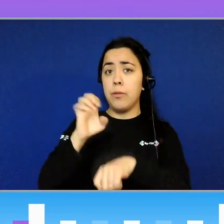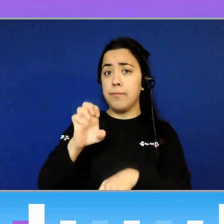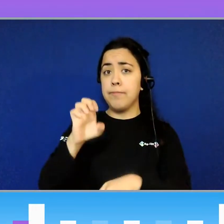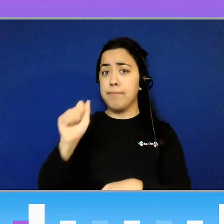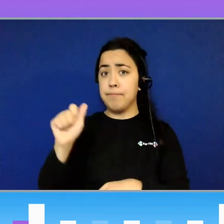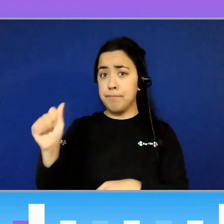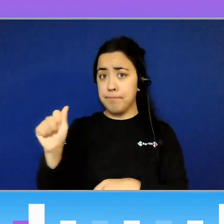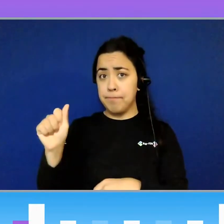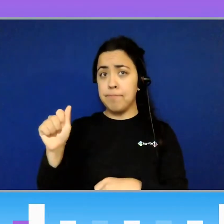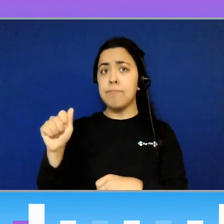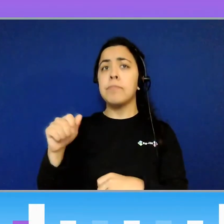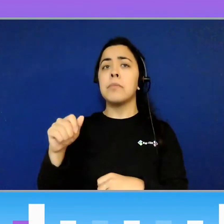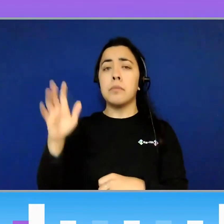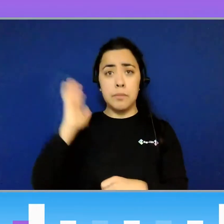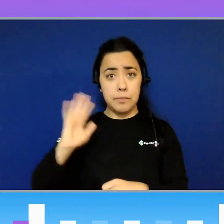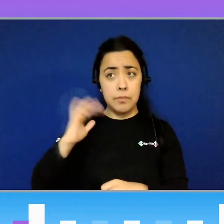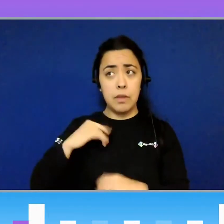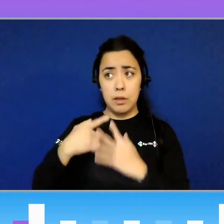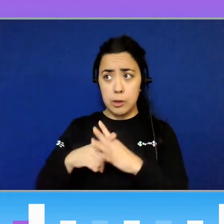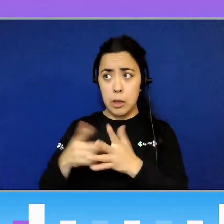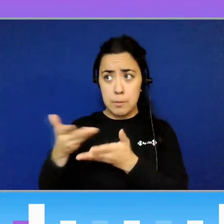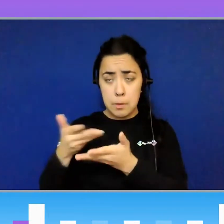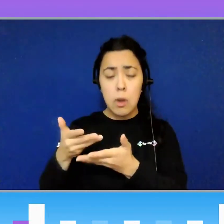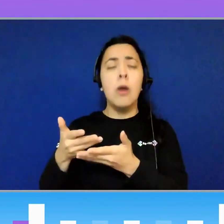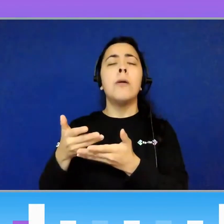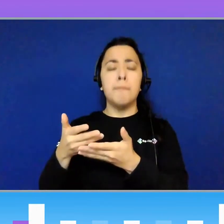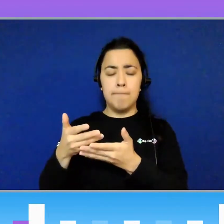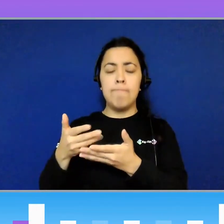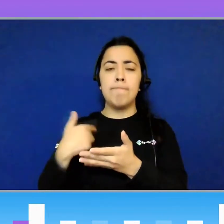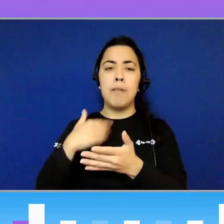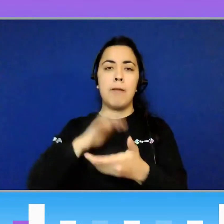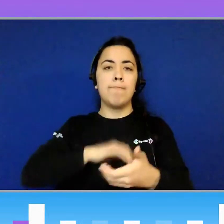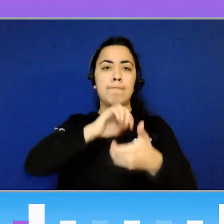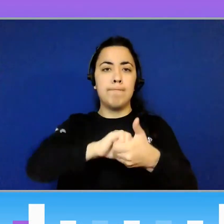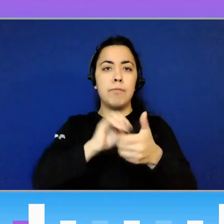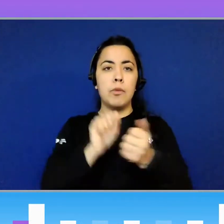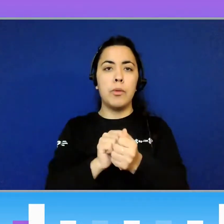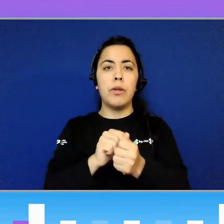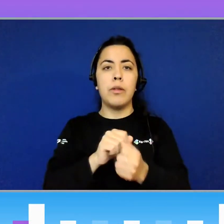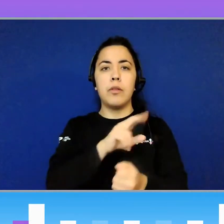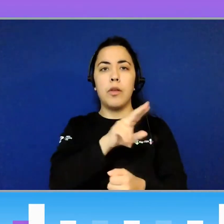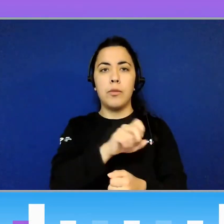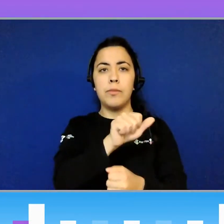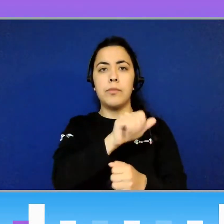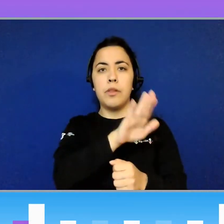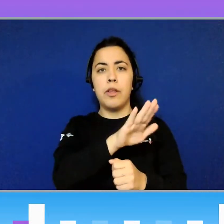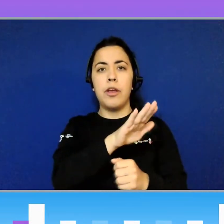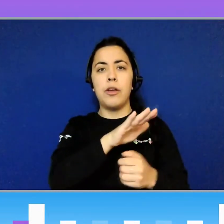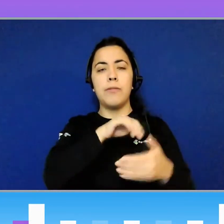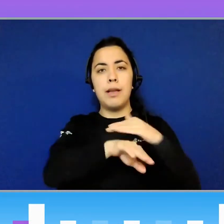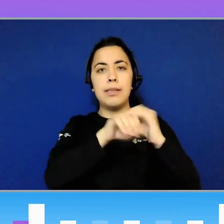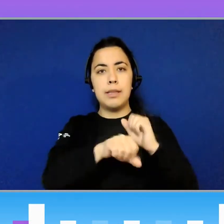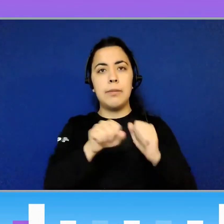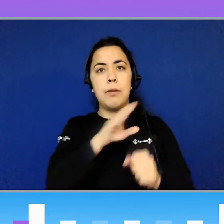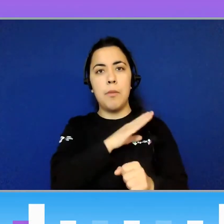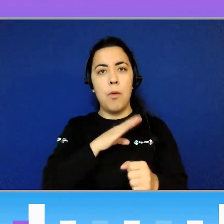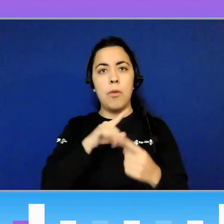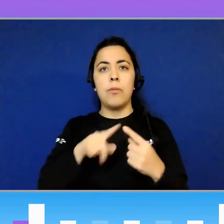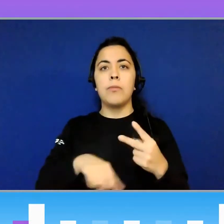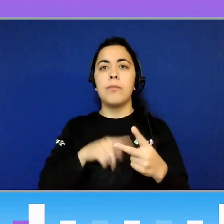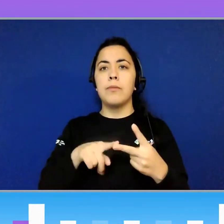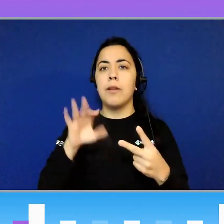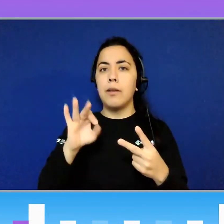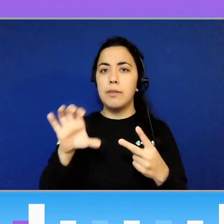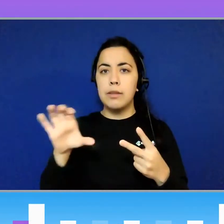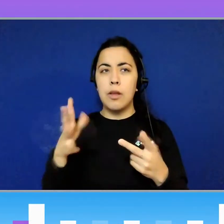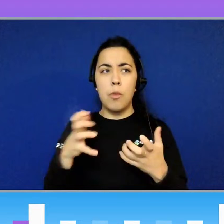Accessibility Act, I partnered with the US Access Board and the FCC, trying to